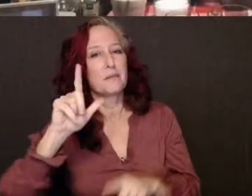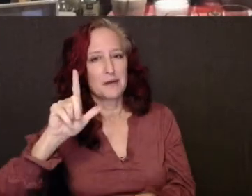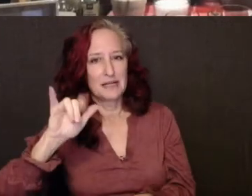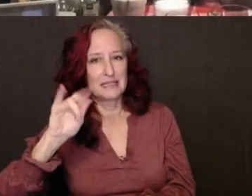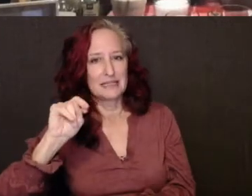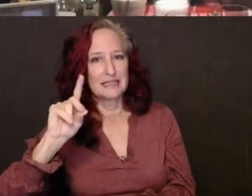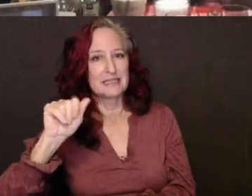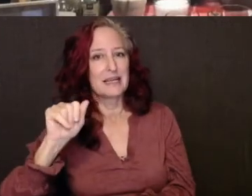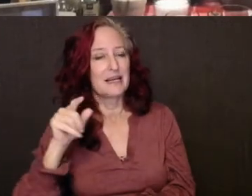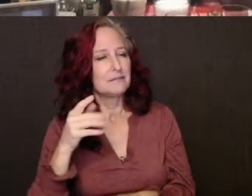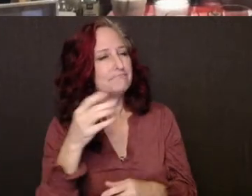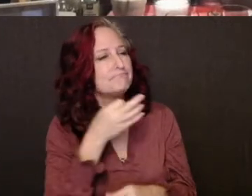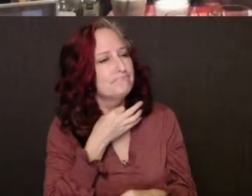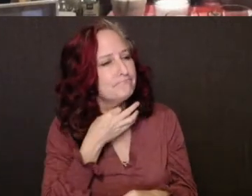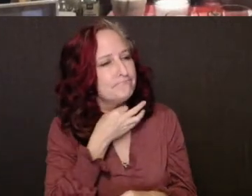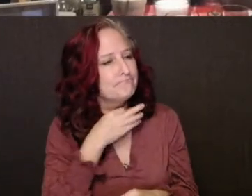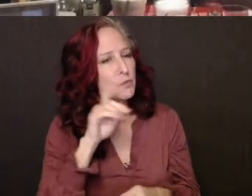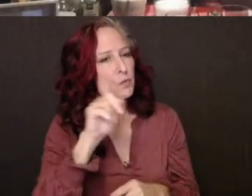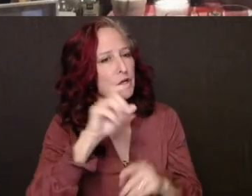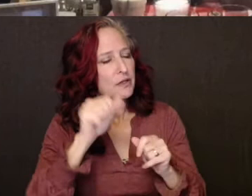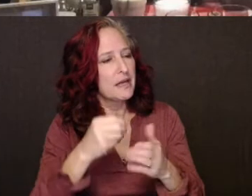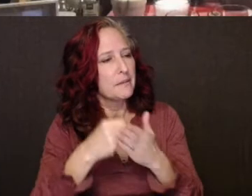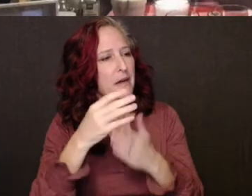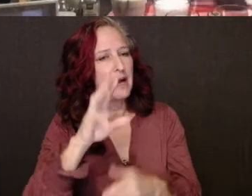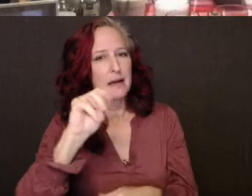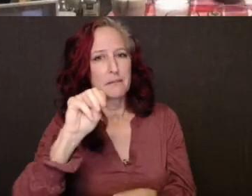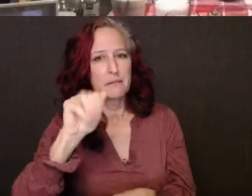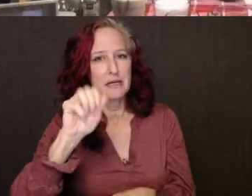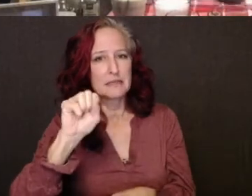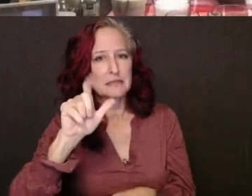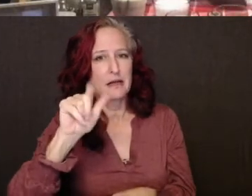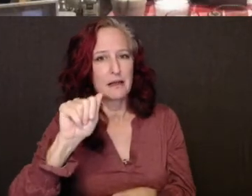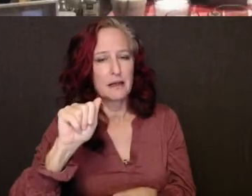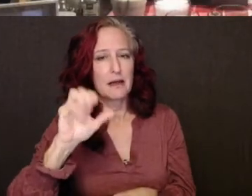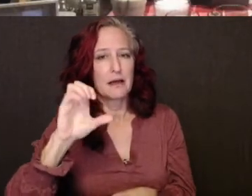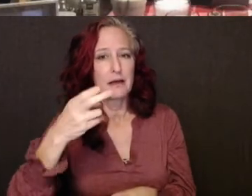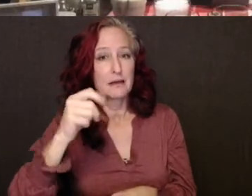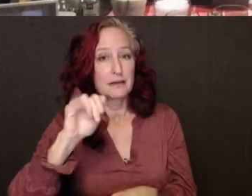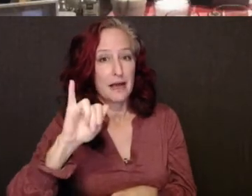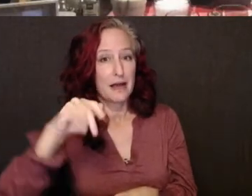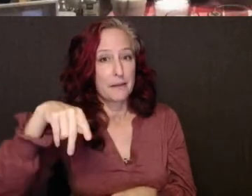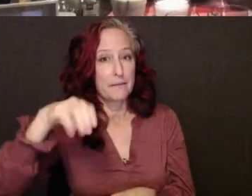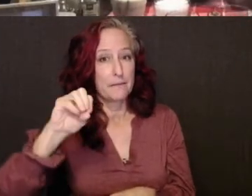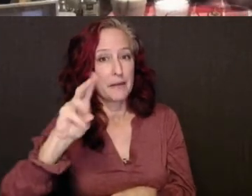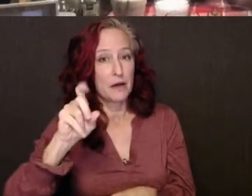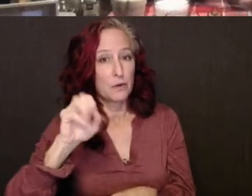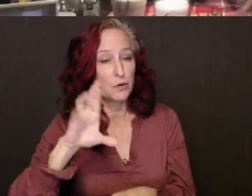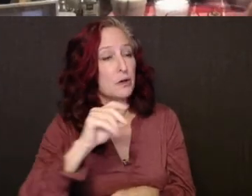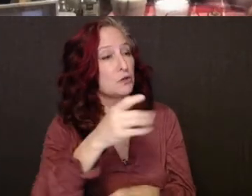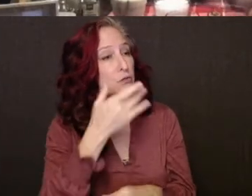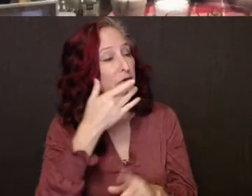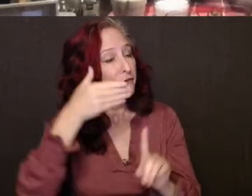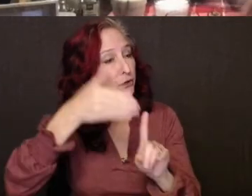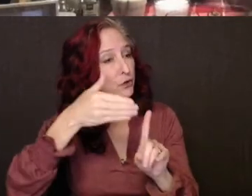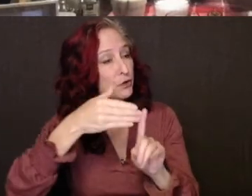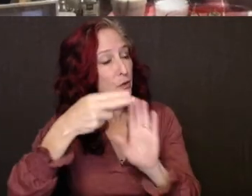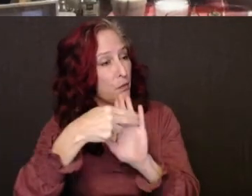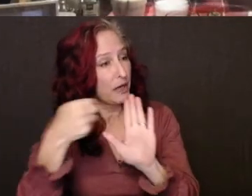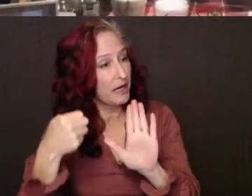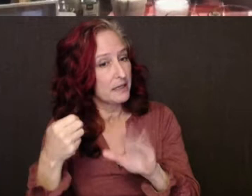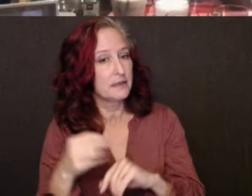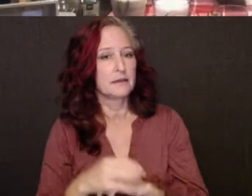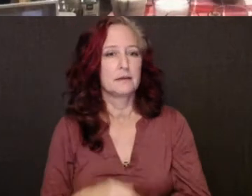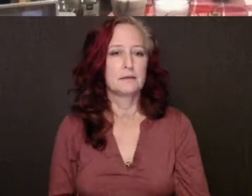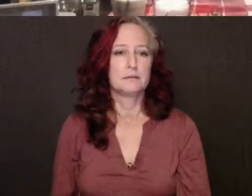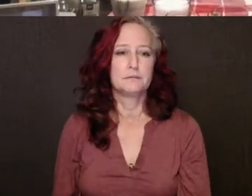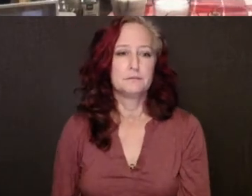you use a good mixer to whip it up, it holds pretty well. And I just I'm obsessed with it. I can eat a whole